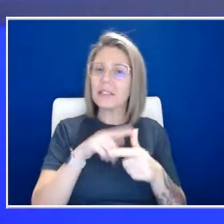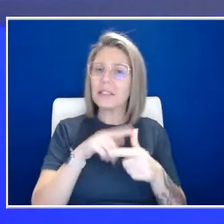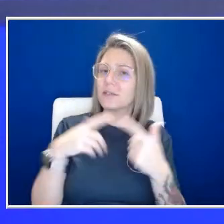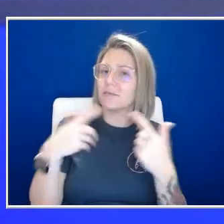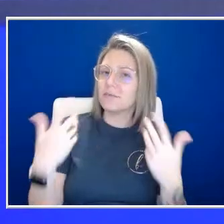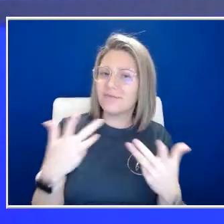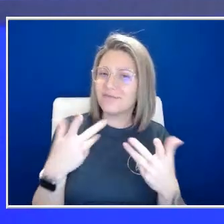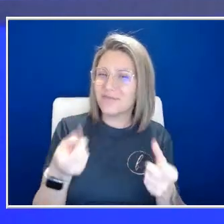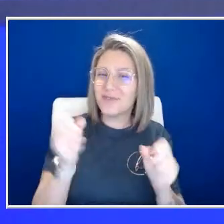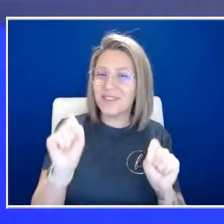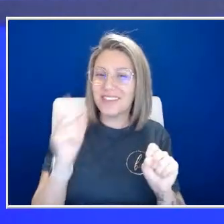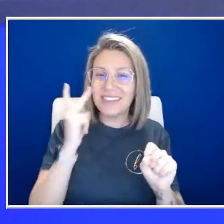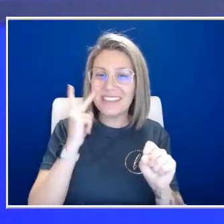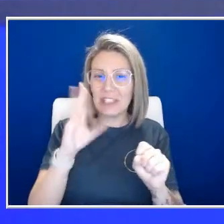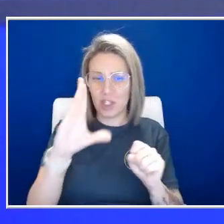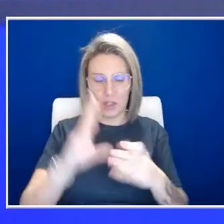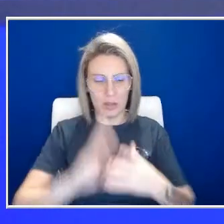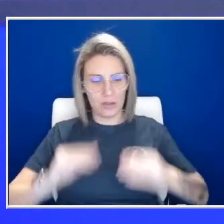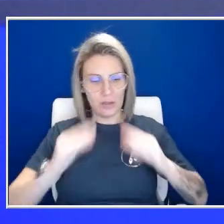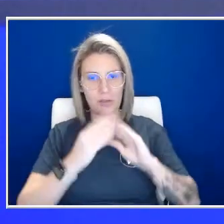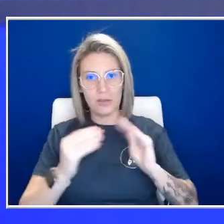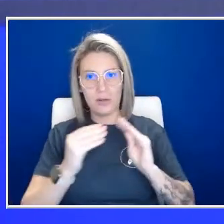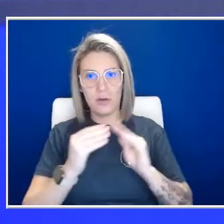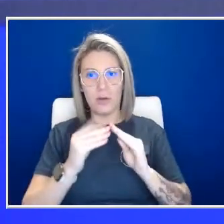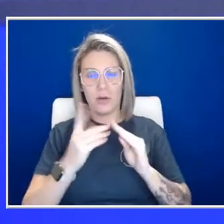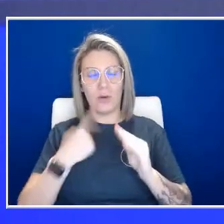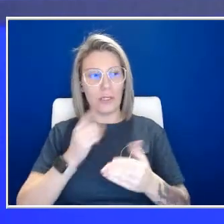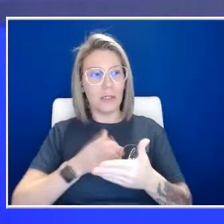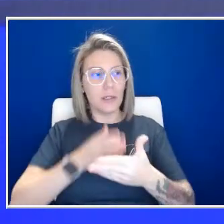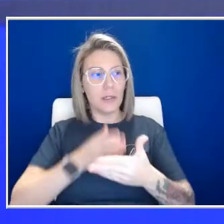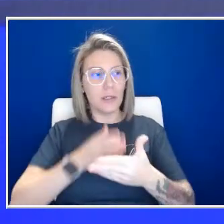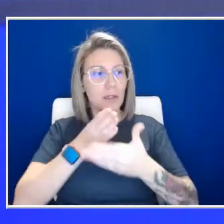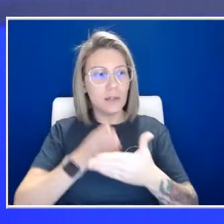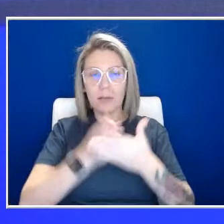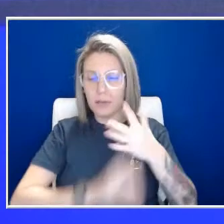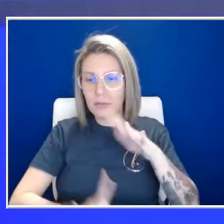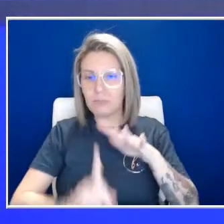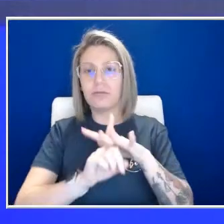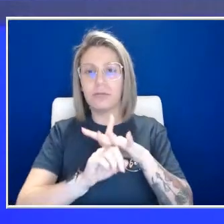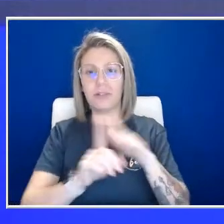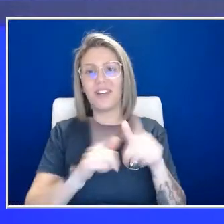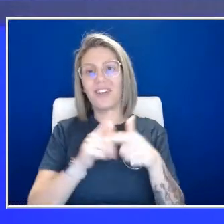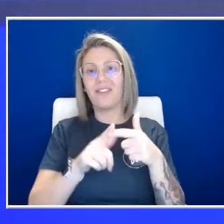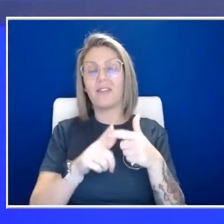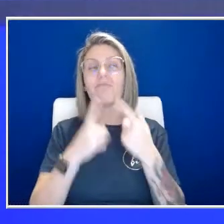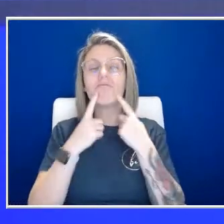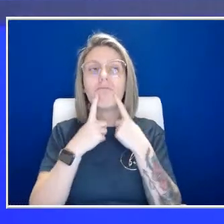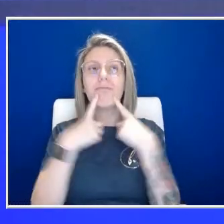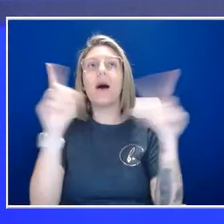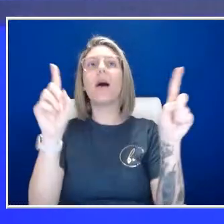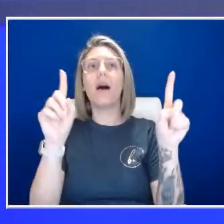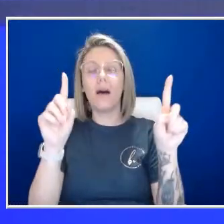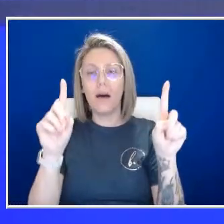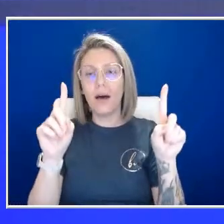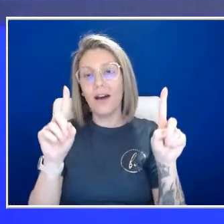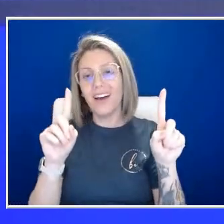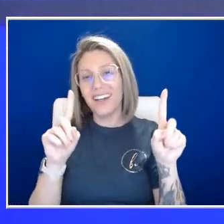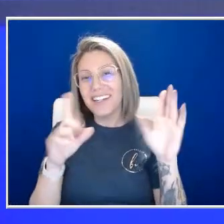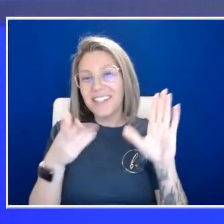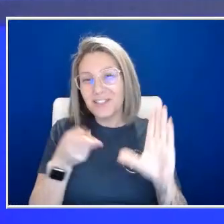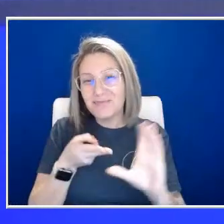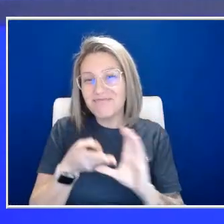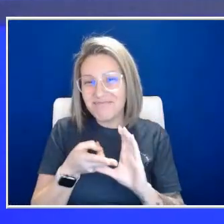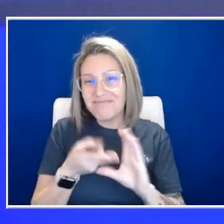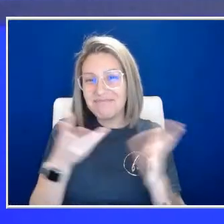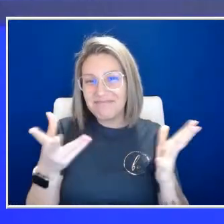from her story, we kept having to intervene, and then finally we had an intervention that seems to have done the trick. So I think it's that